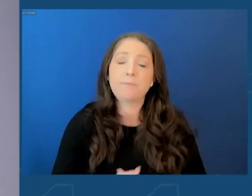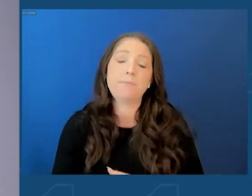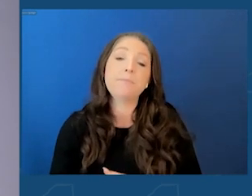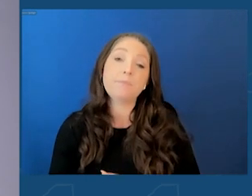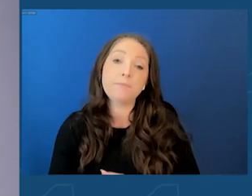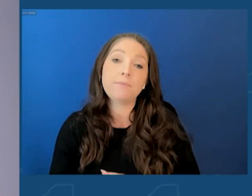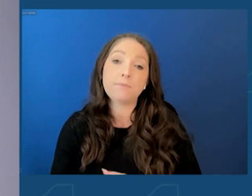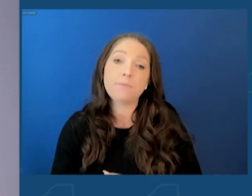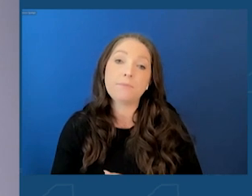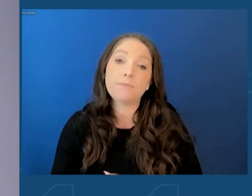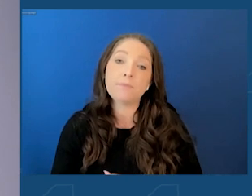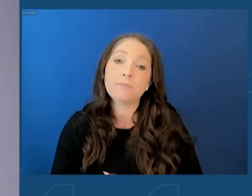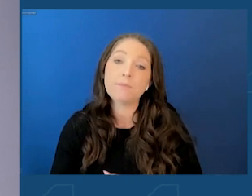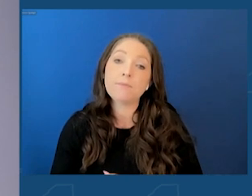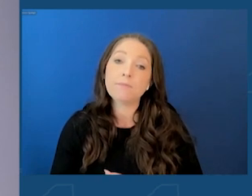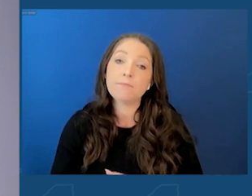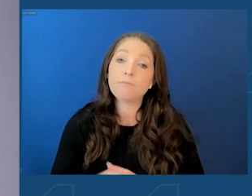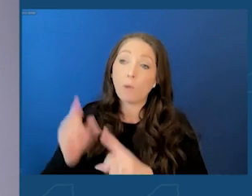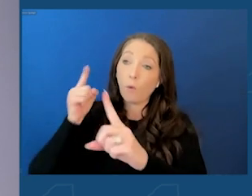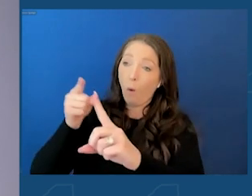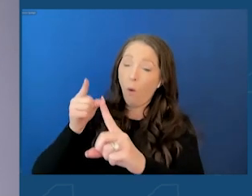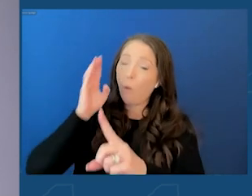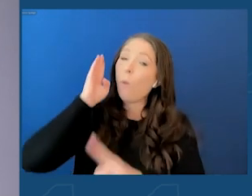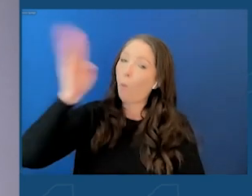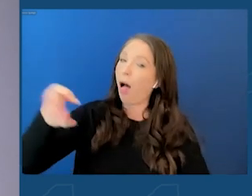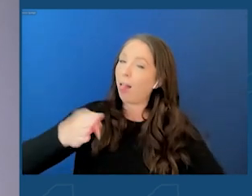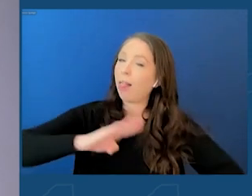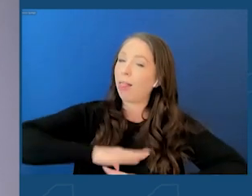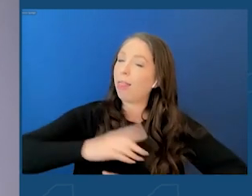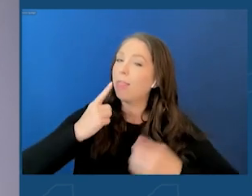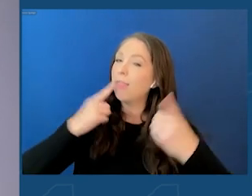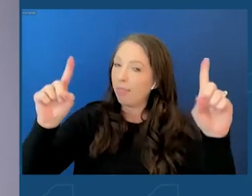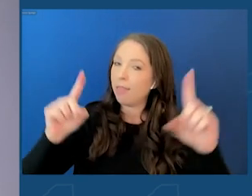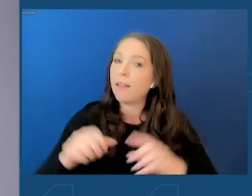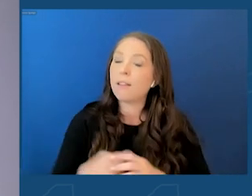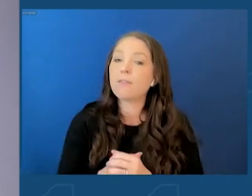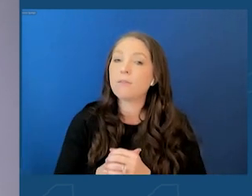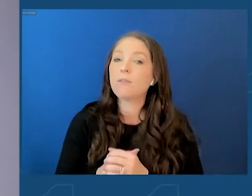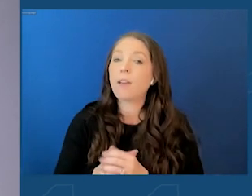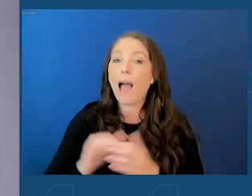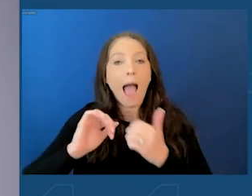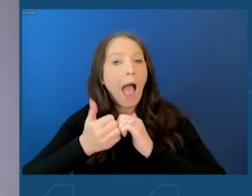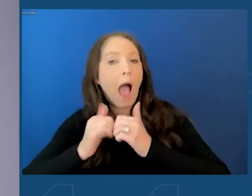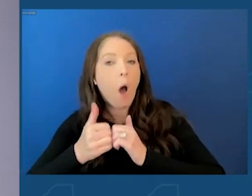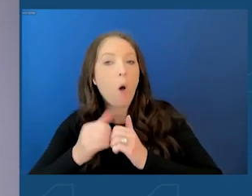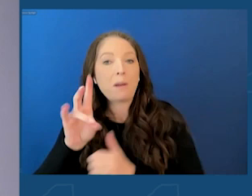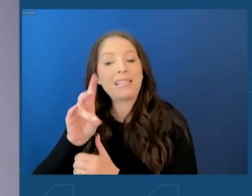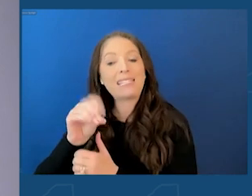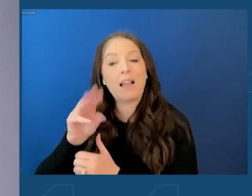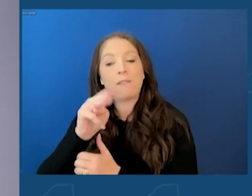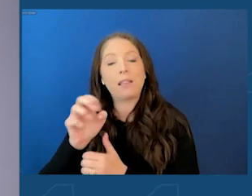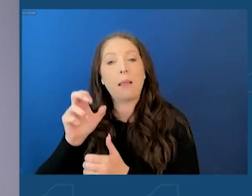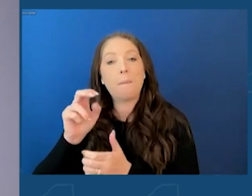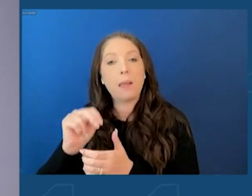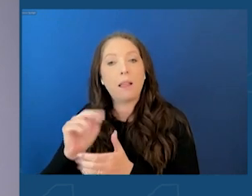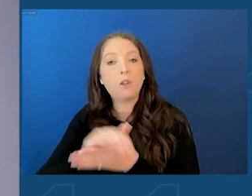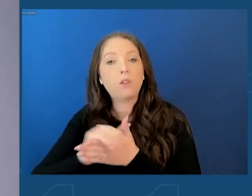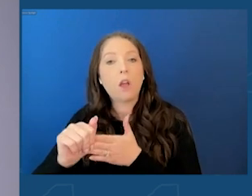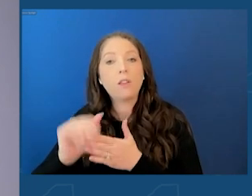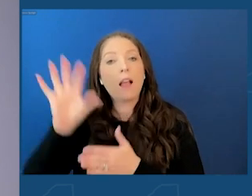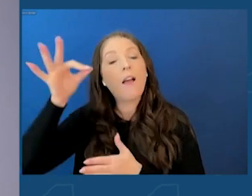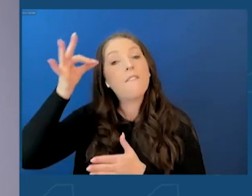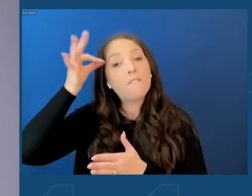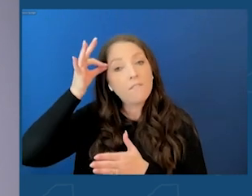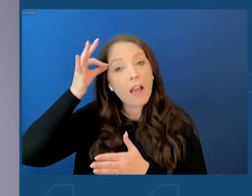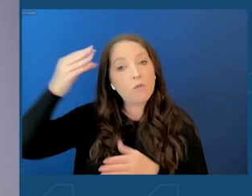We're going to reach our goal by using more than $70 million in federal funds through